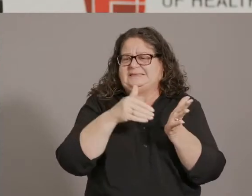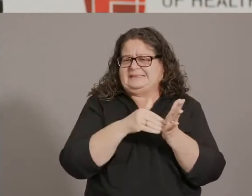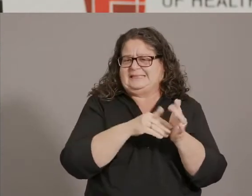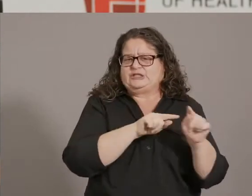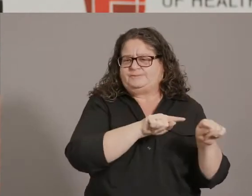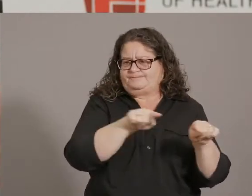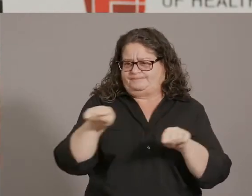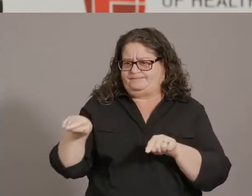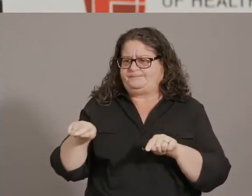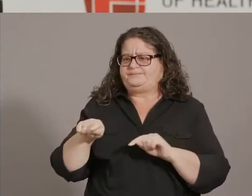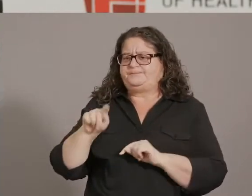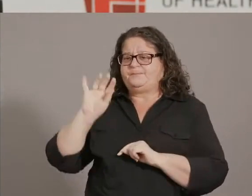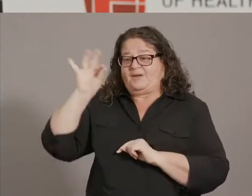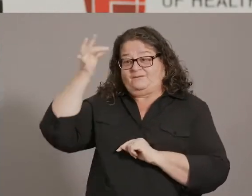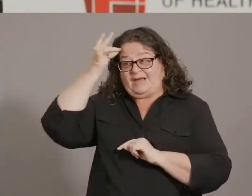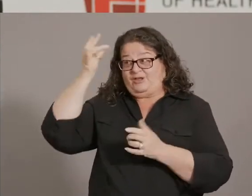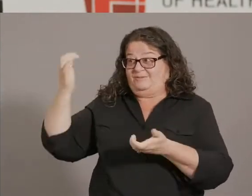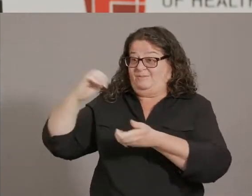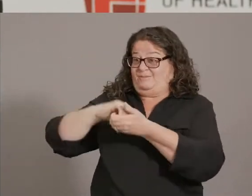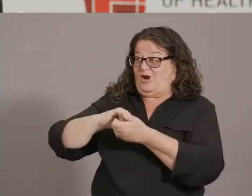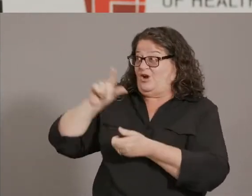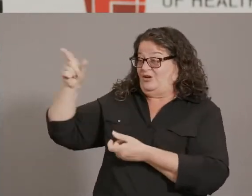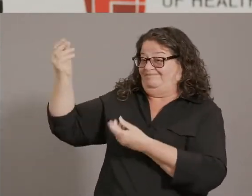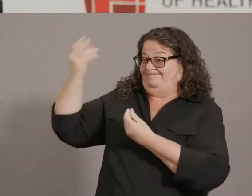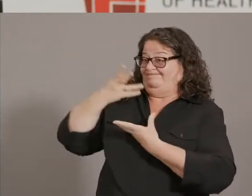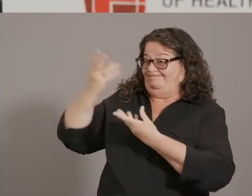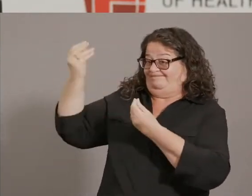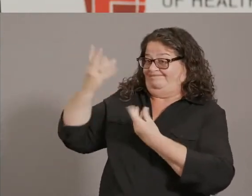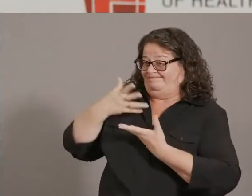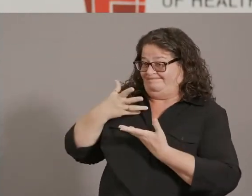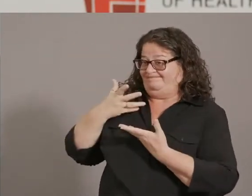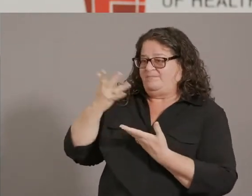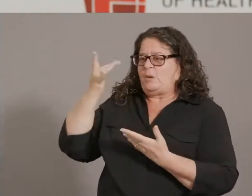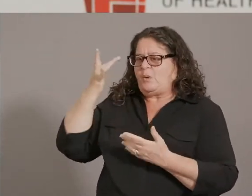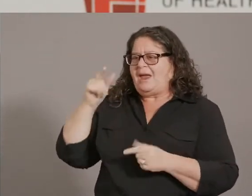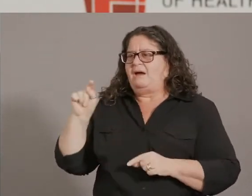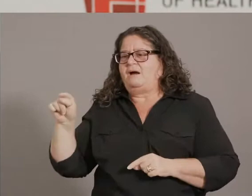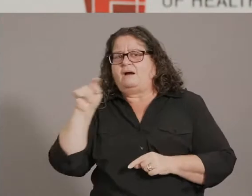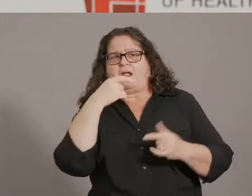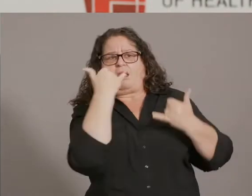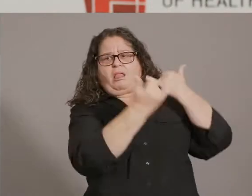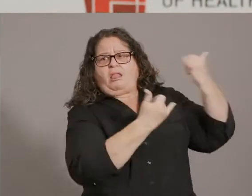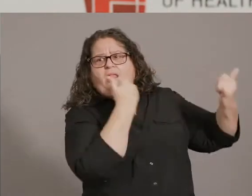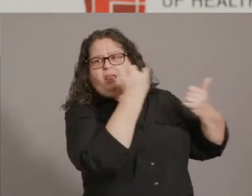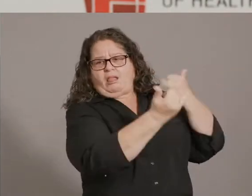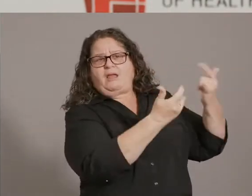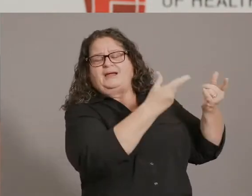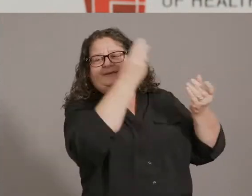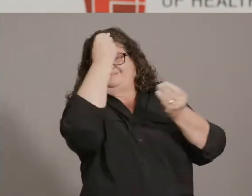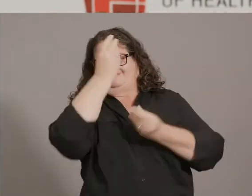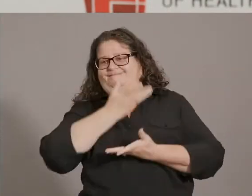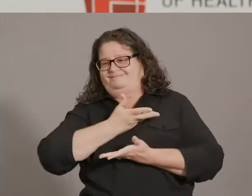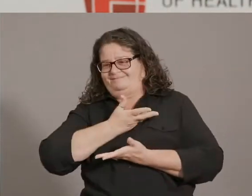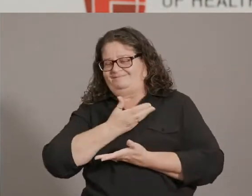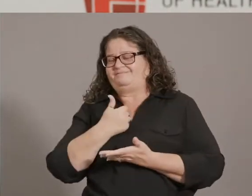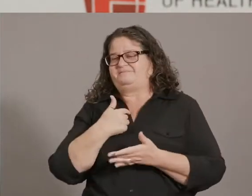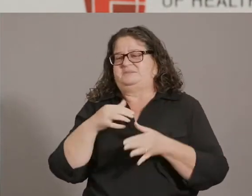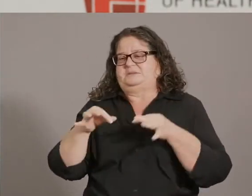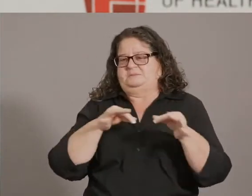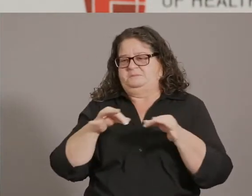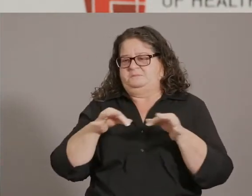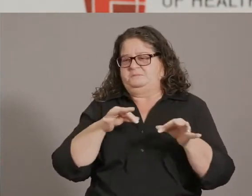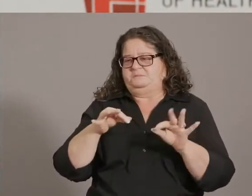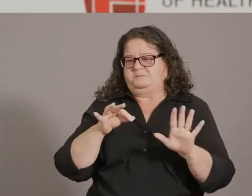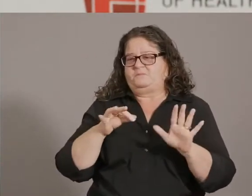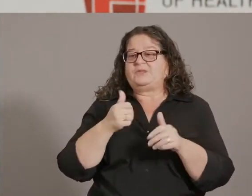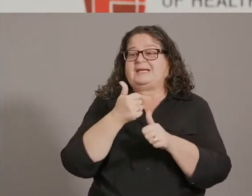our federal partners, they've been having calls and updates. We've been providing that, and then the counties have been notifying us as they've needed